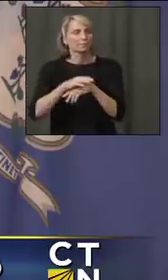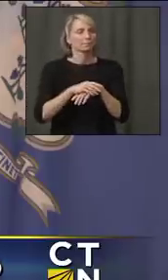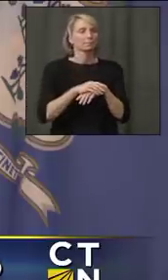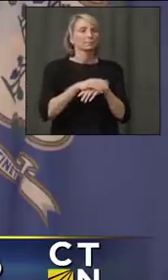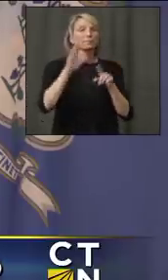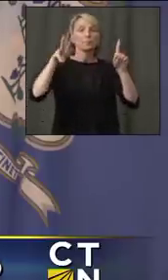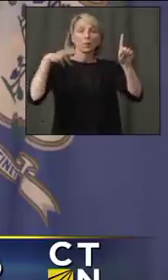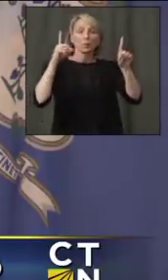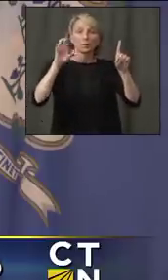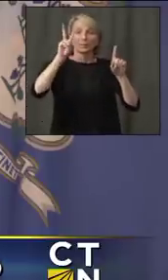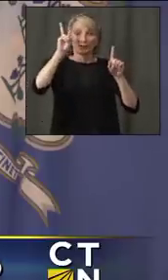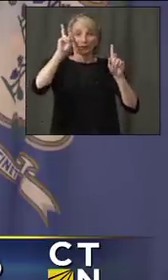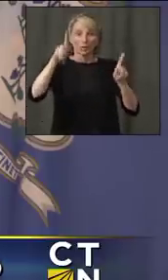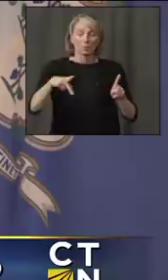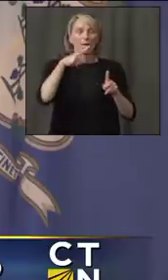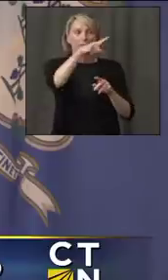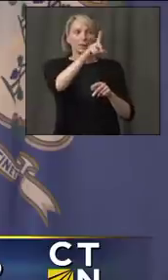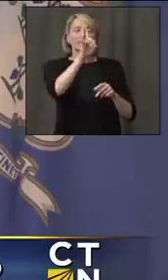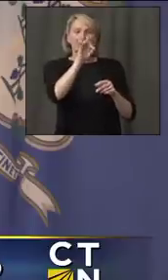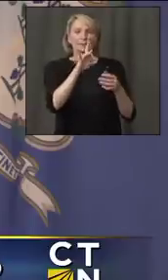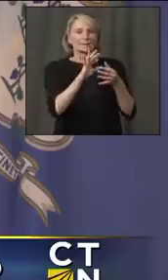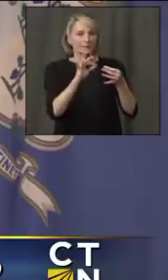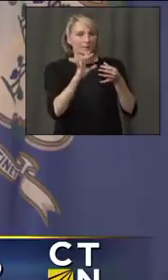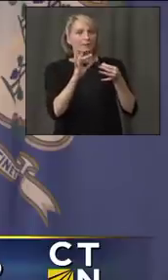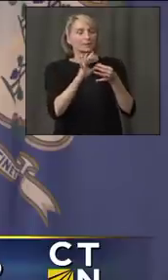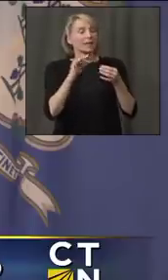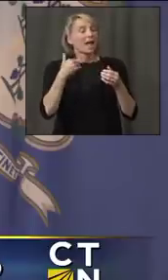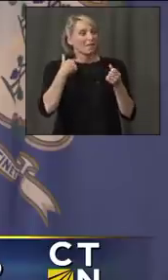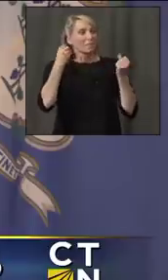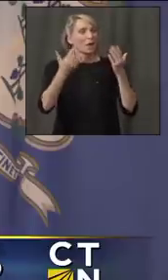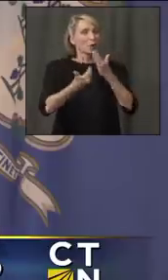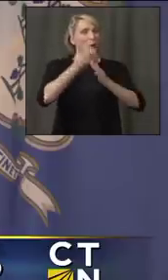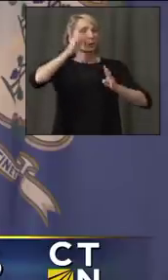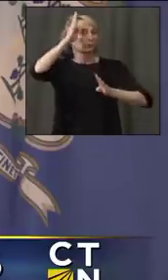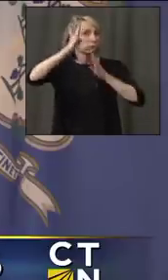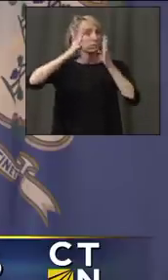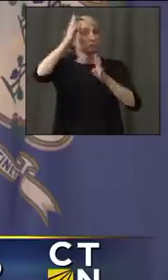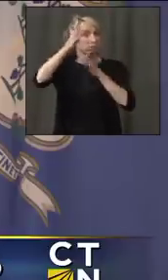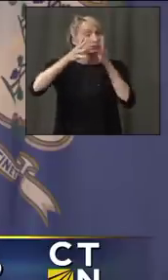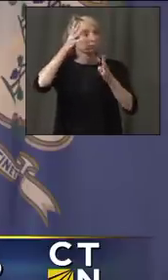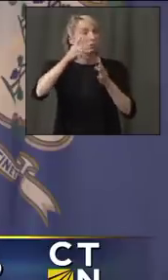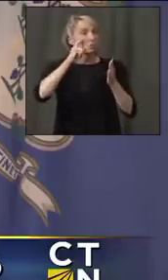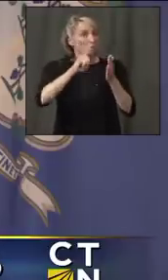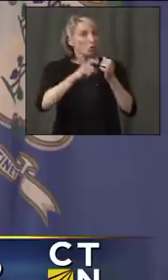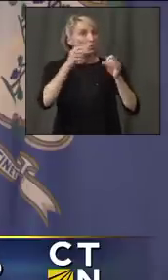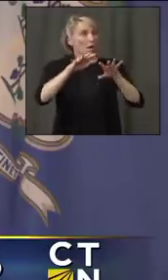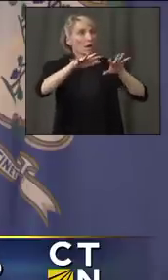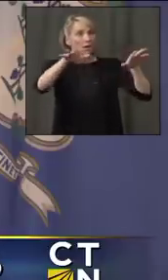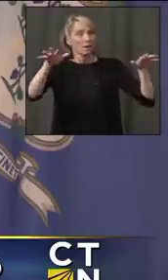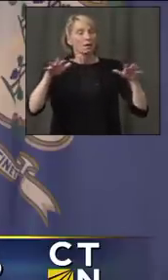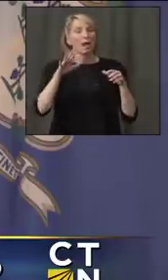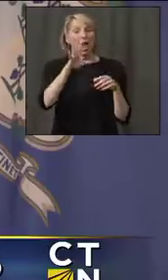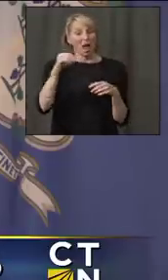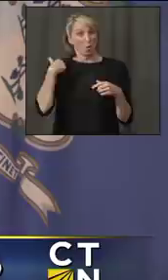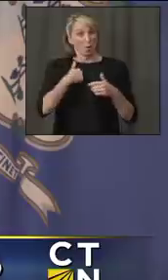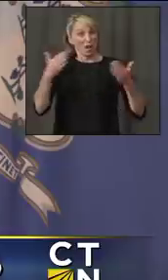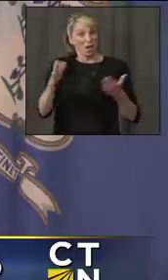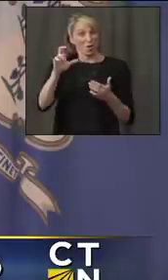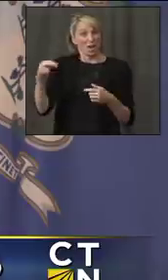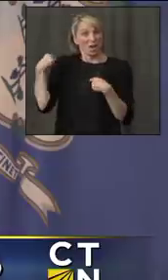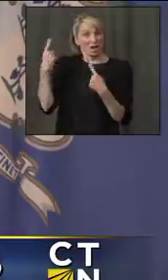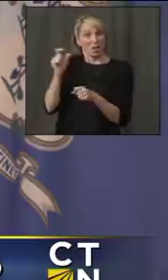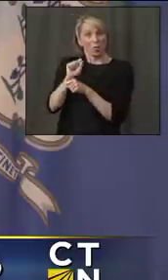of testing as well. And this I'll leave you with because it's something that Connecticut has been working on since March. It's